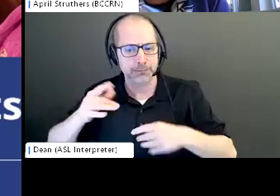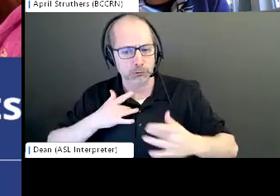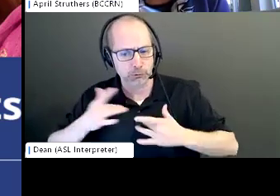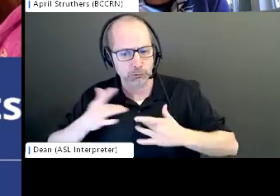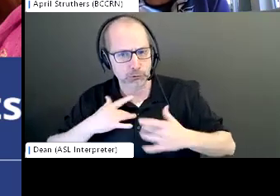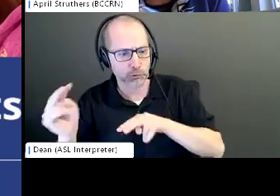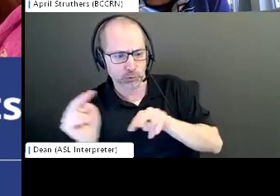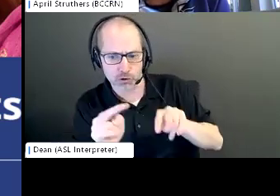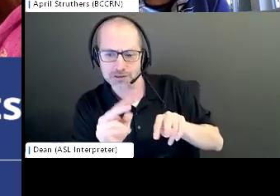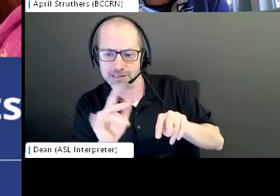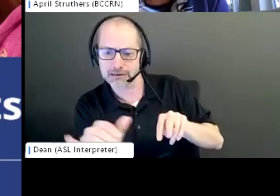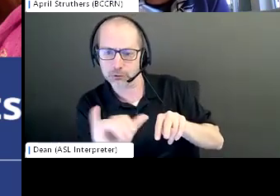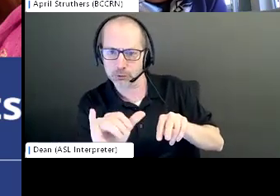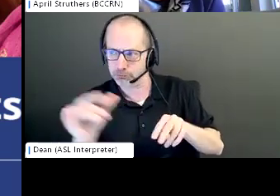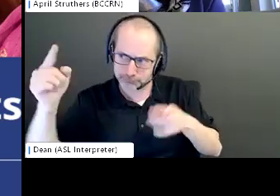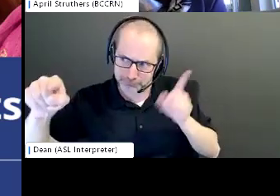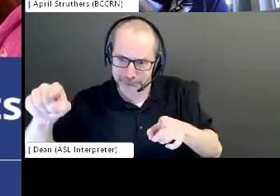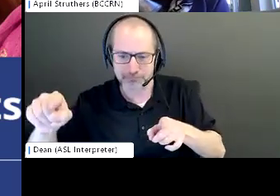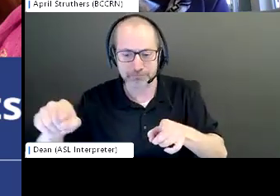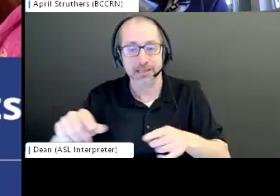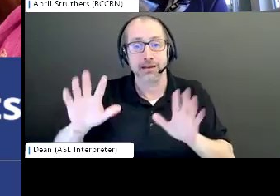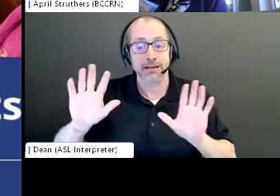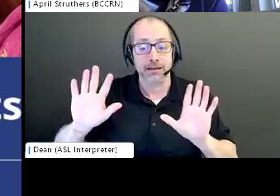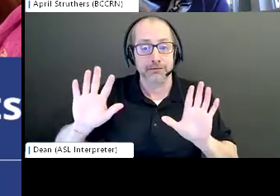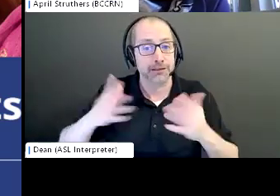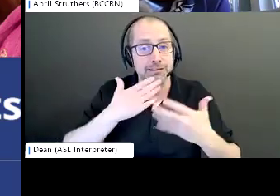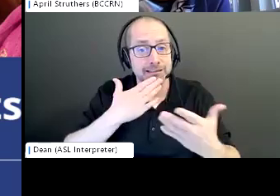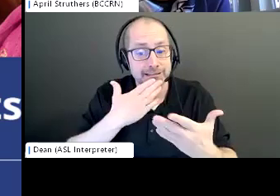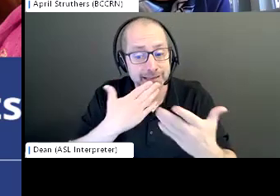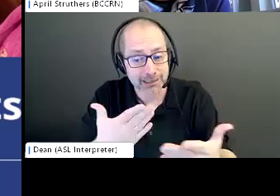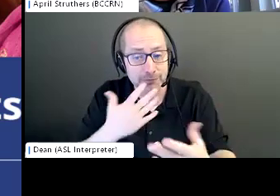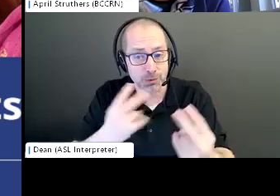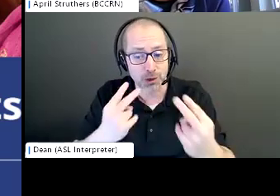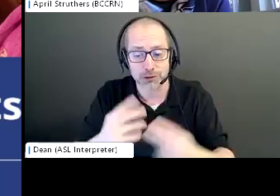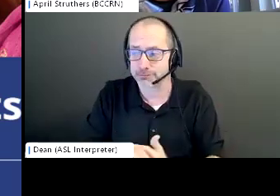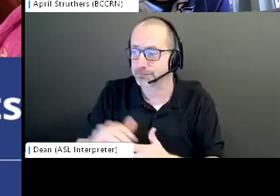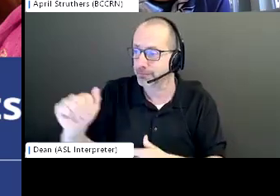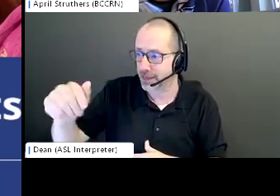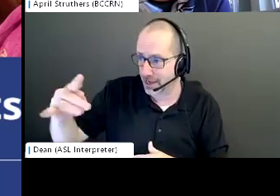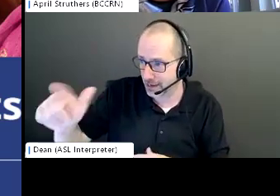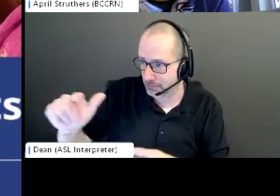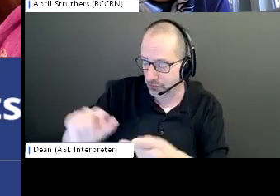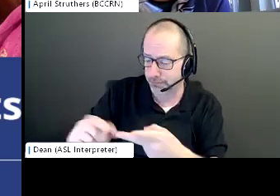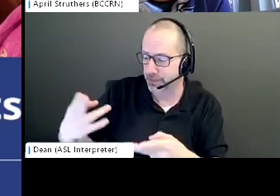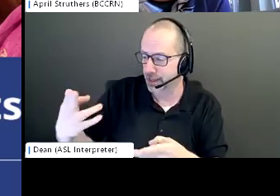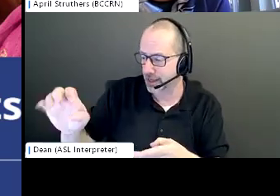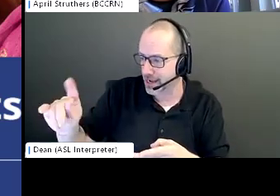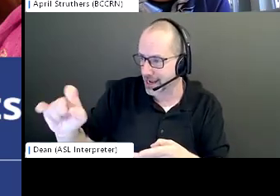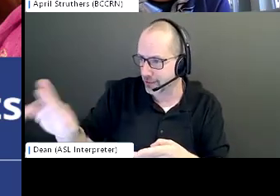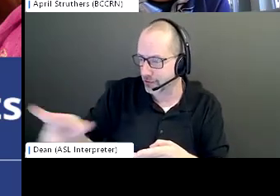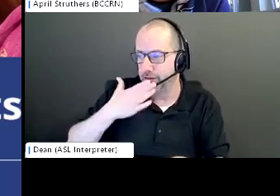opportunity to speak this morning. Thanks a lot, April and Heather. There's lots of